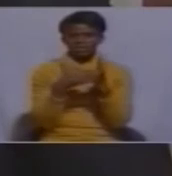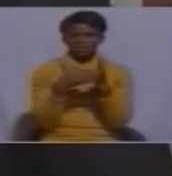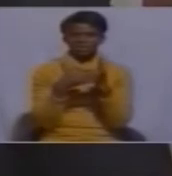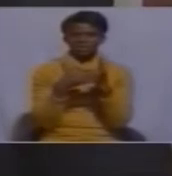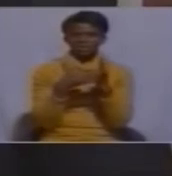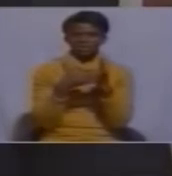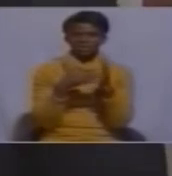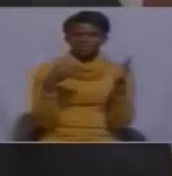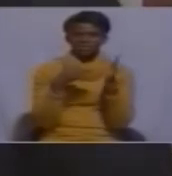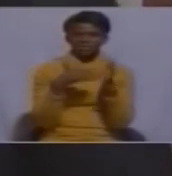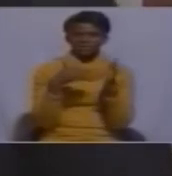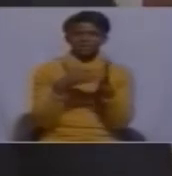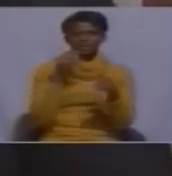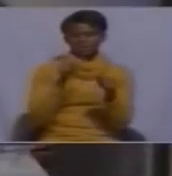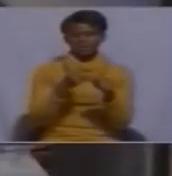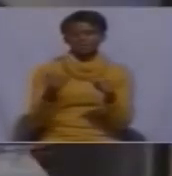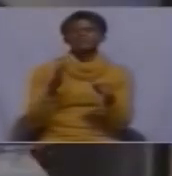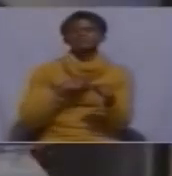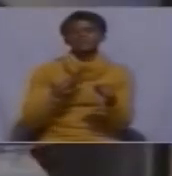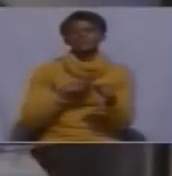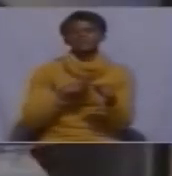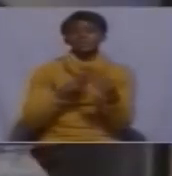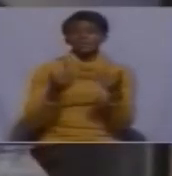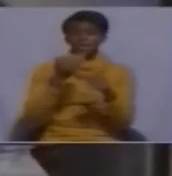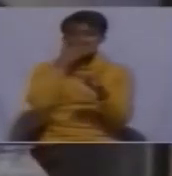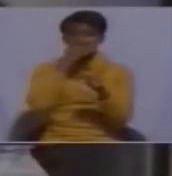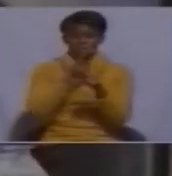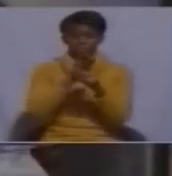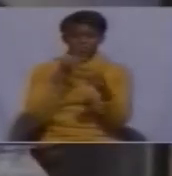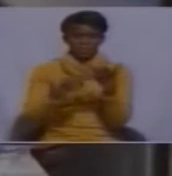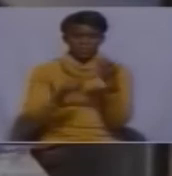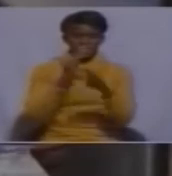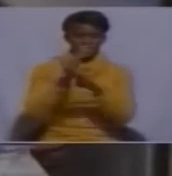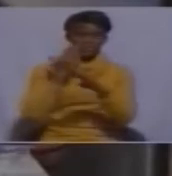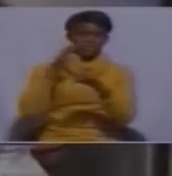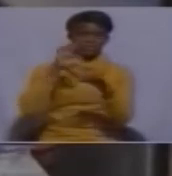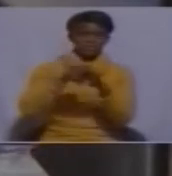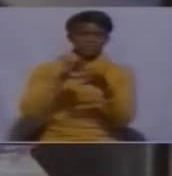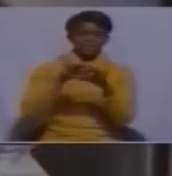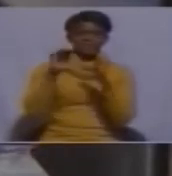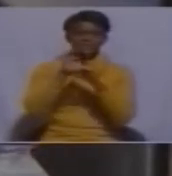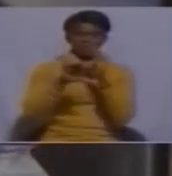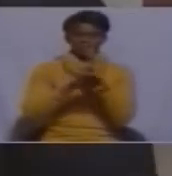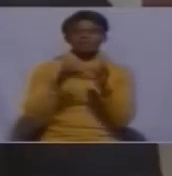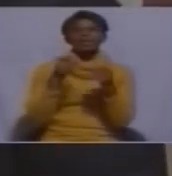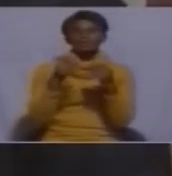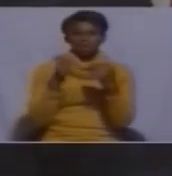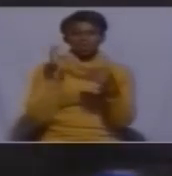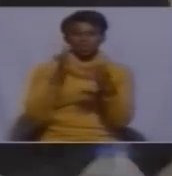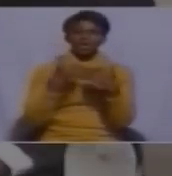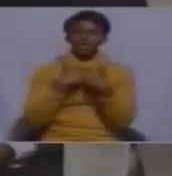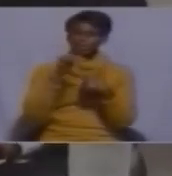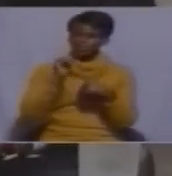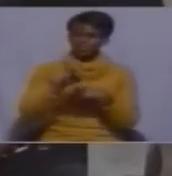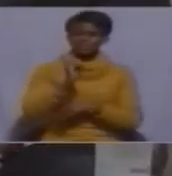February, everything will be in place. So the assurance is that before the pause, before the elections, the Constitutional Court will be in place. Oh, yes. Court of Appeal. Definitely,